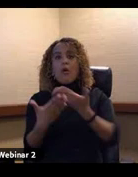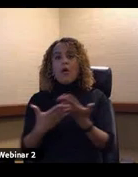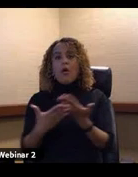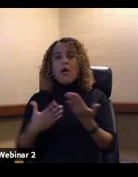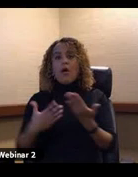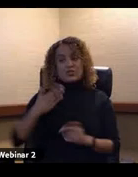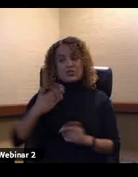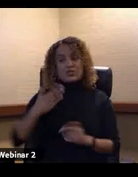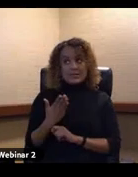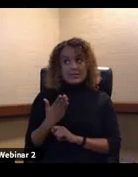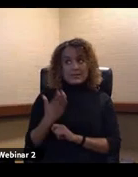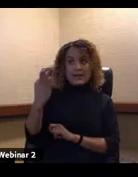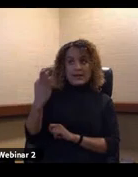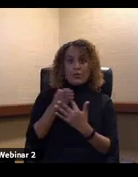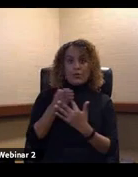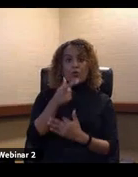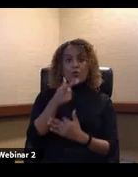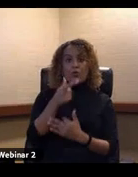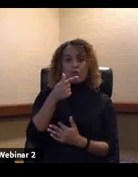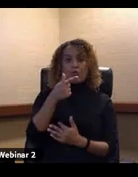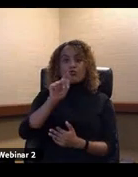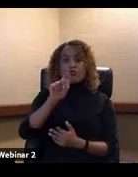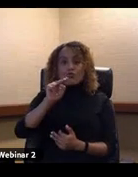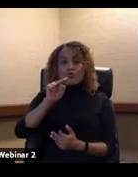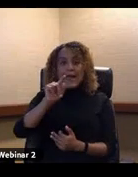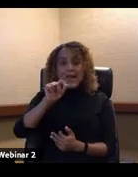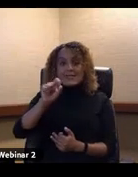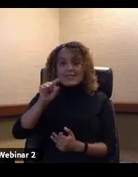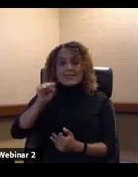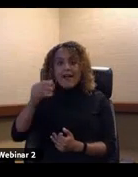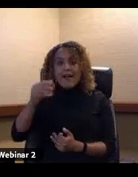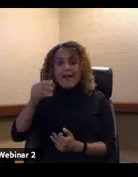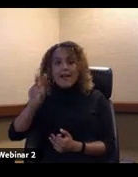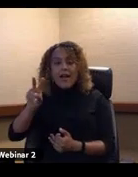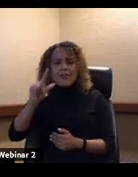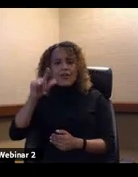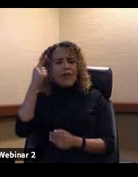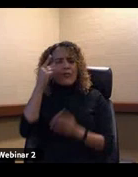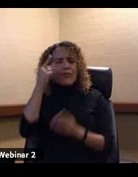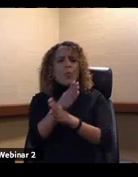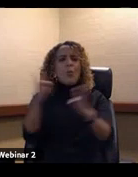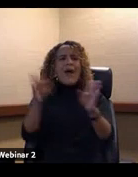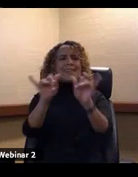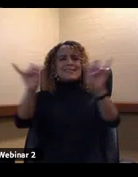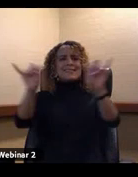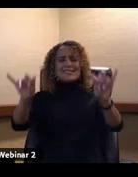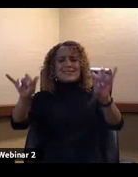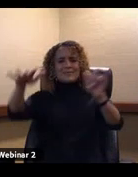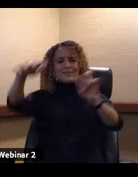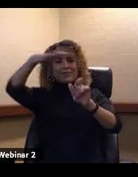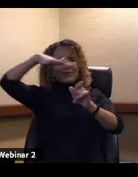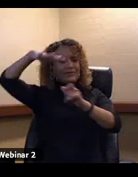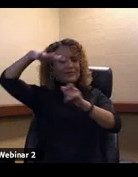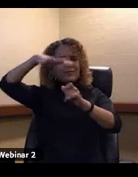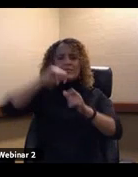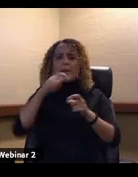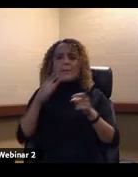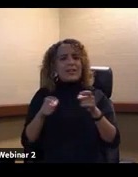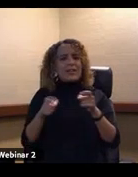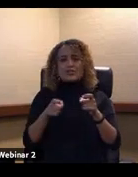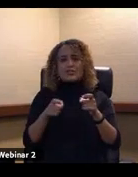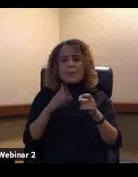All applications are submitted through Grants.gov. This is a government-wide system and not managed by the